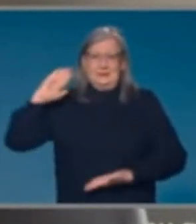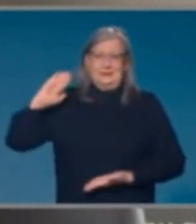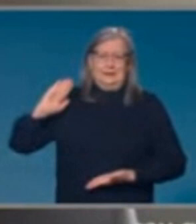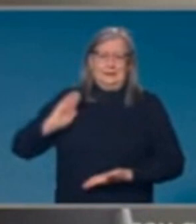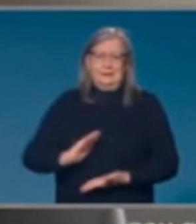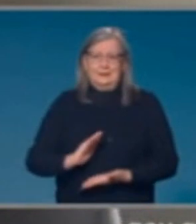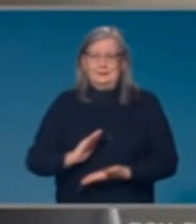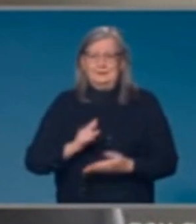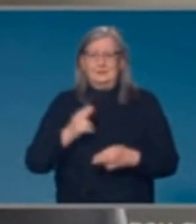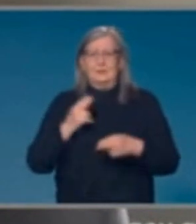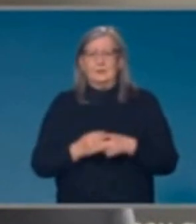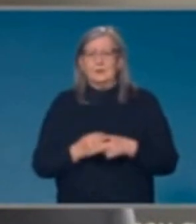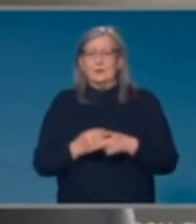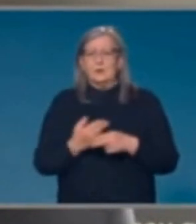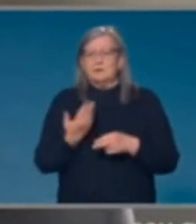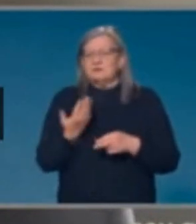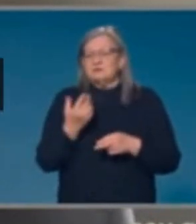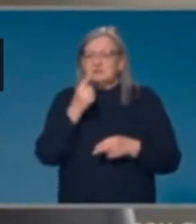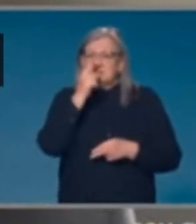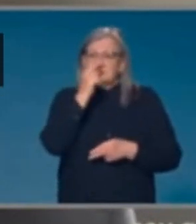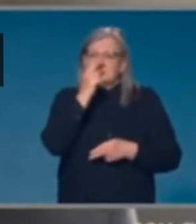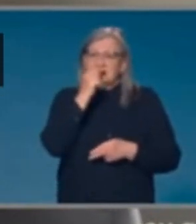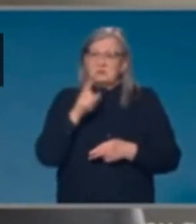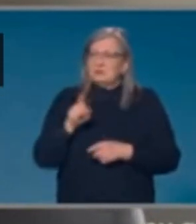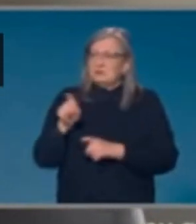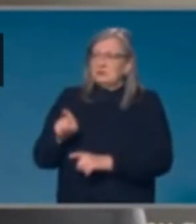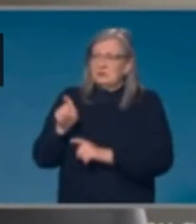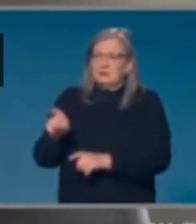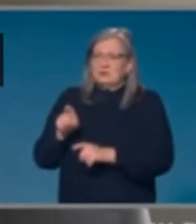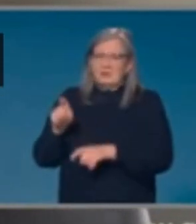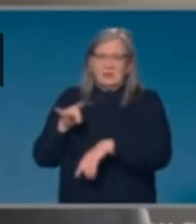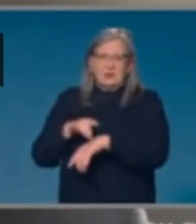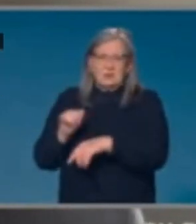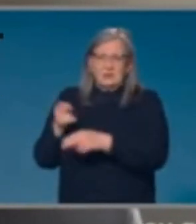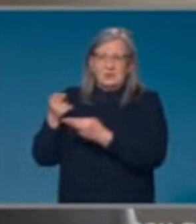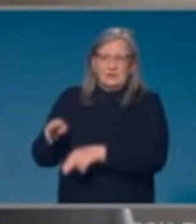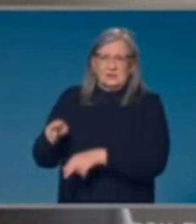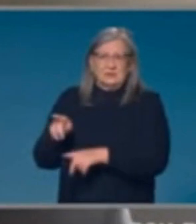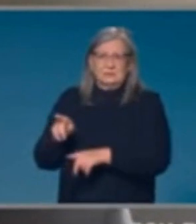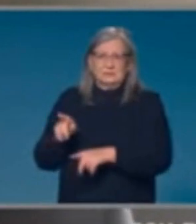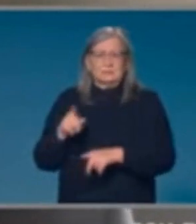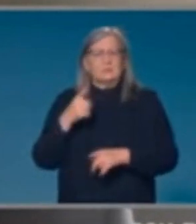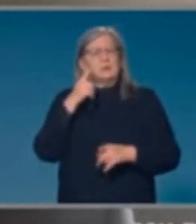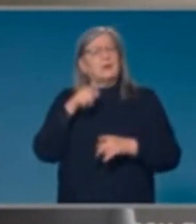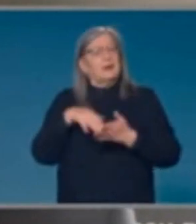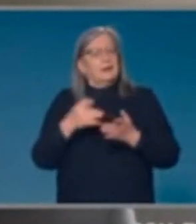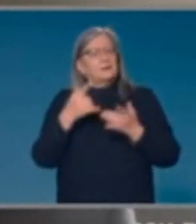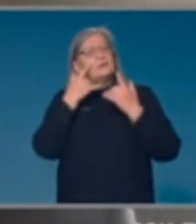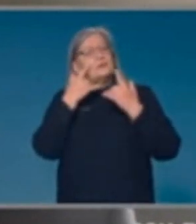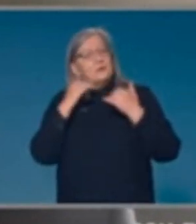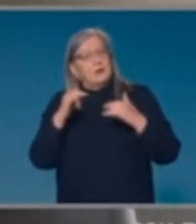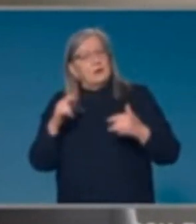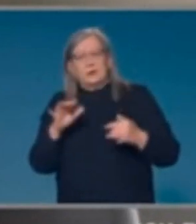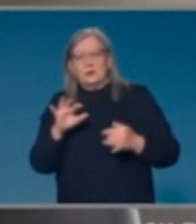the likelihood of hospitalisation or loss of life on the early results. Now, obviously, these results are to